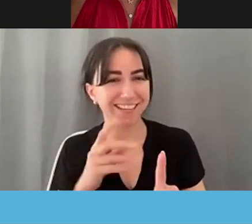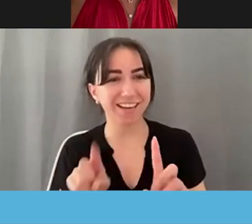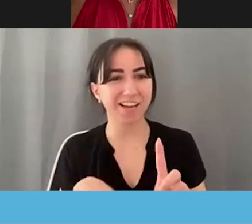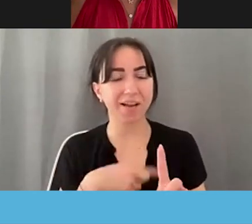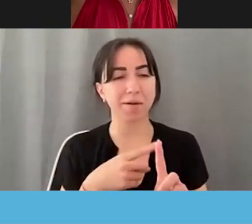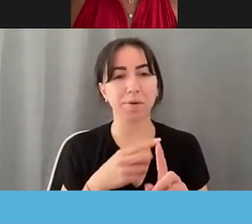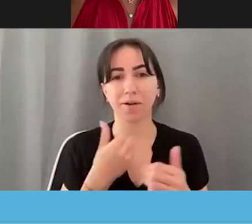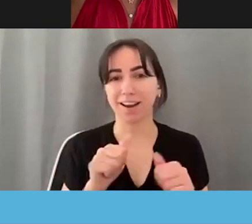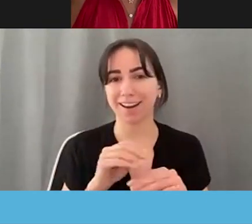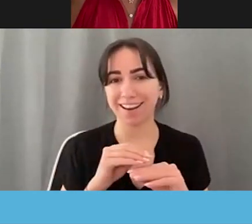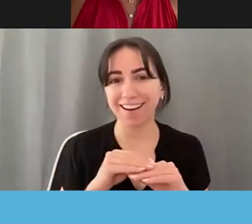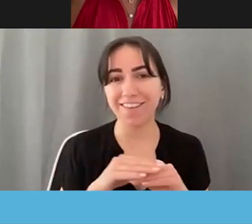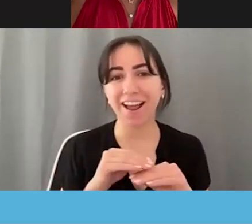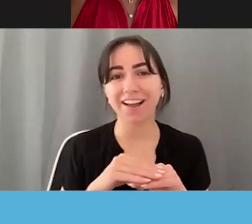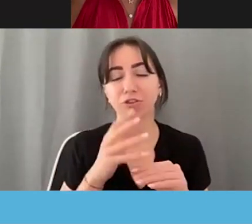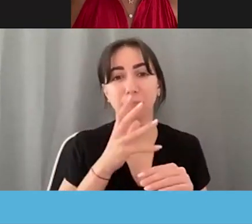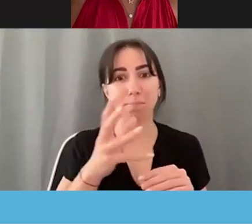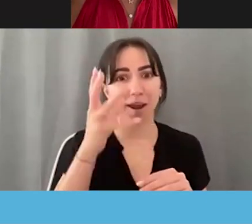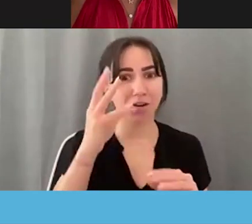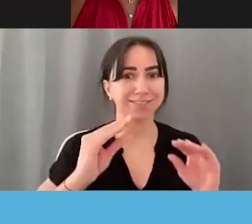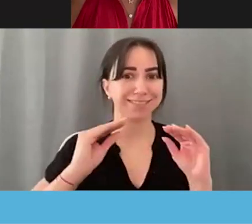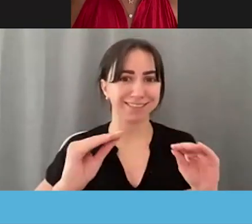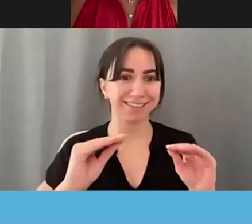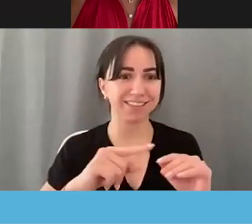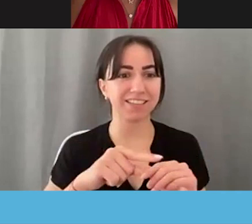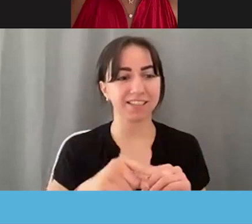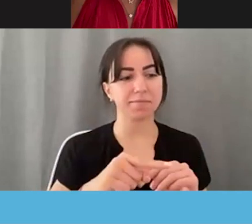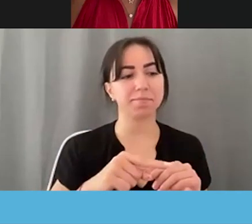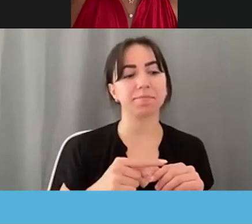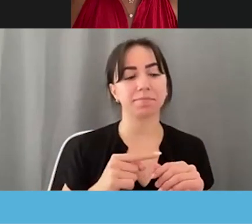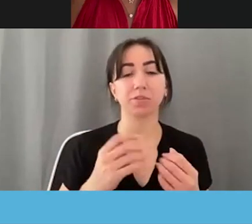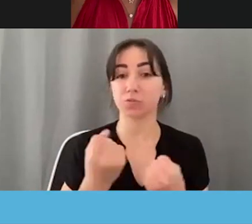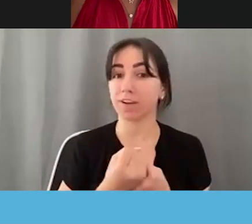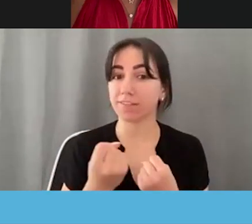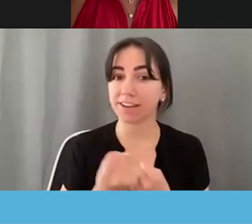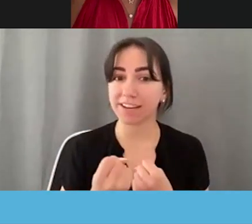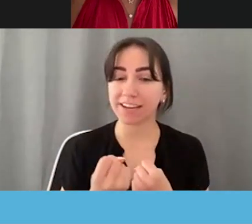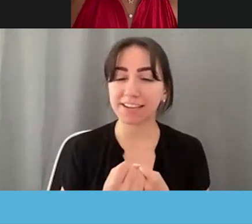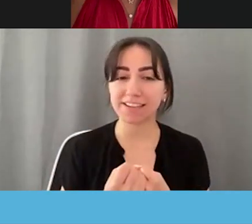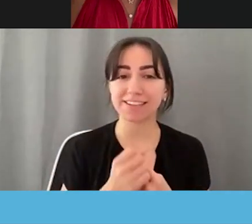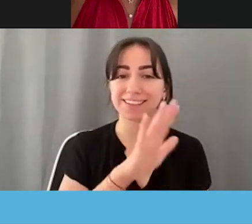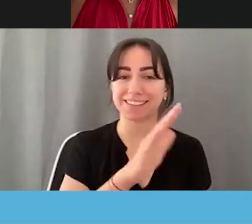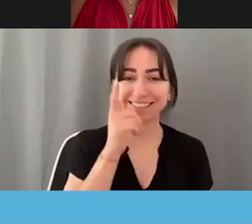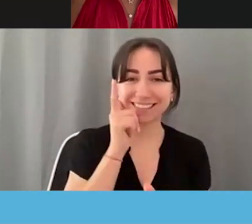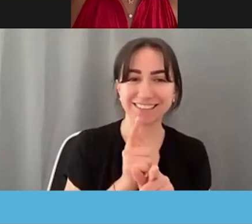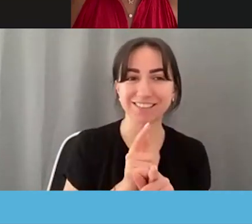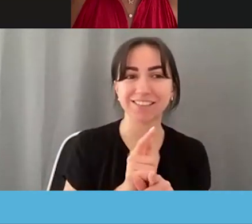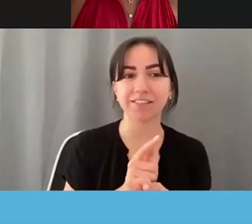know, advice or parenting him to be an advocate to his sisters